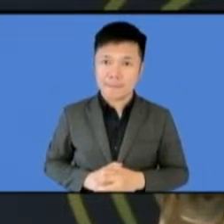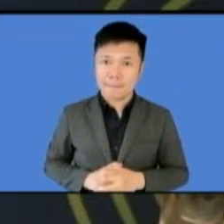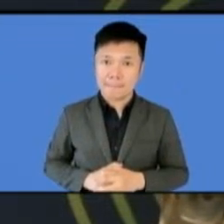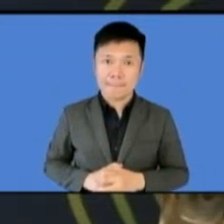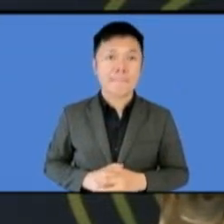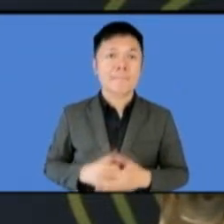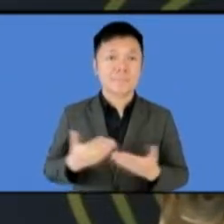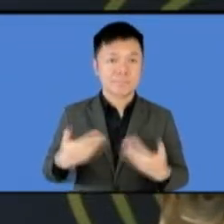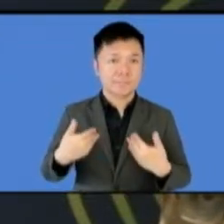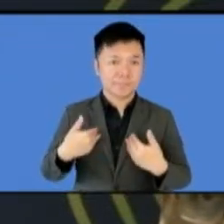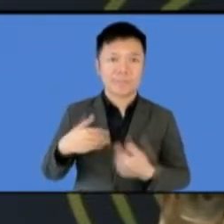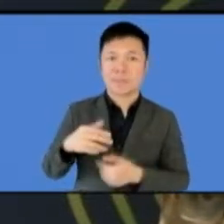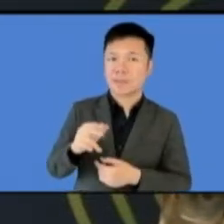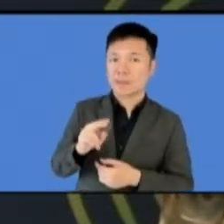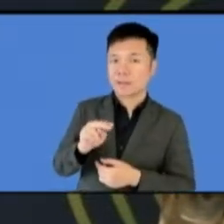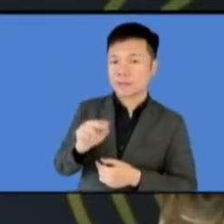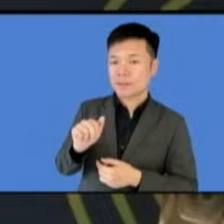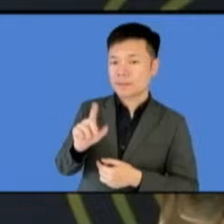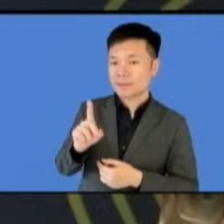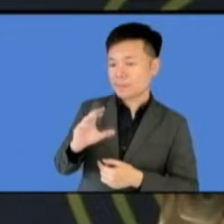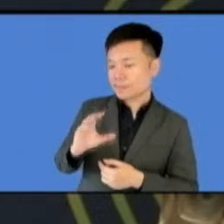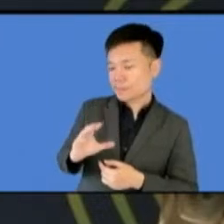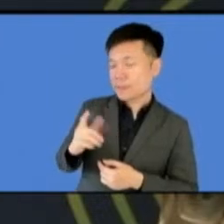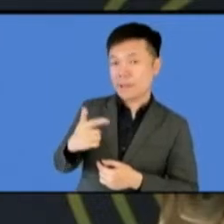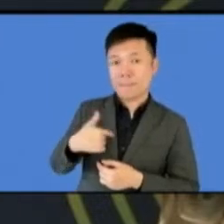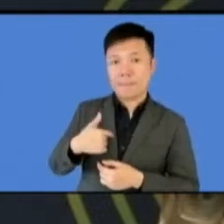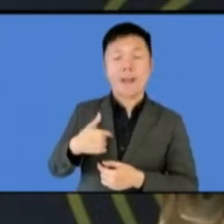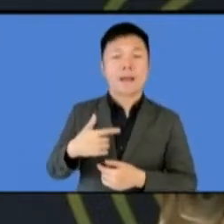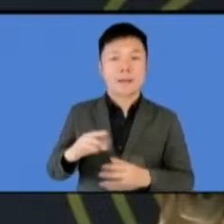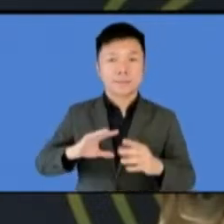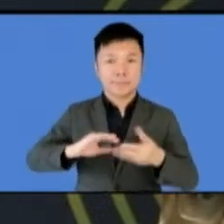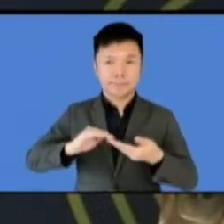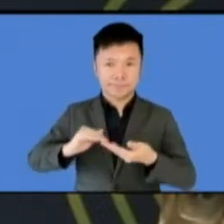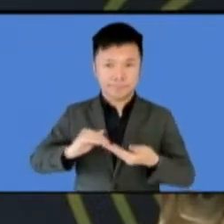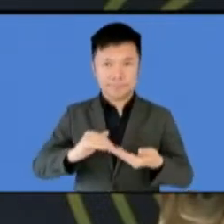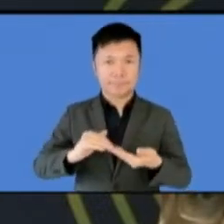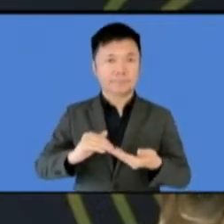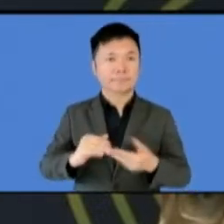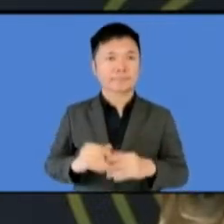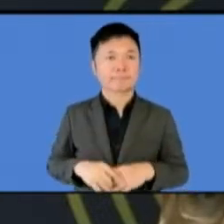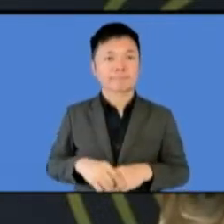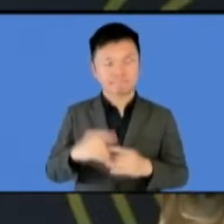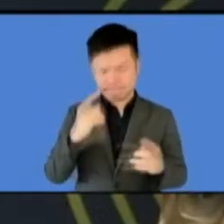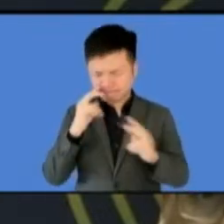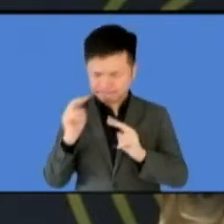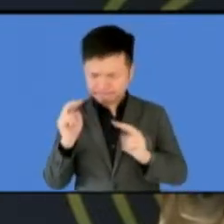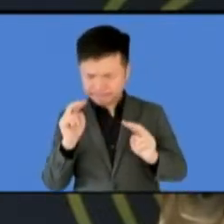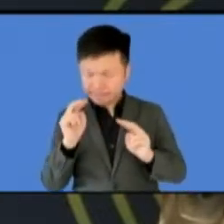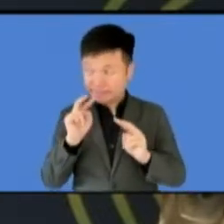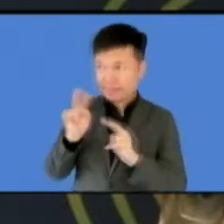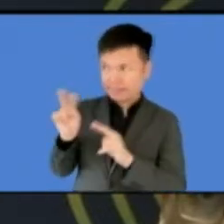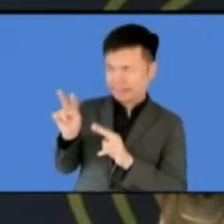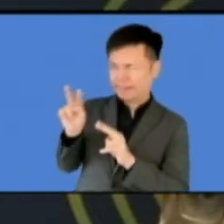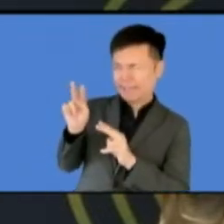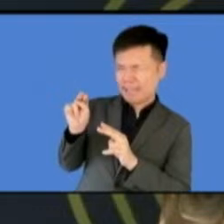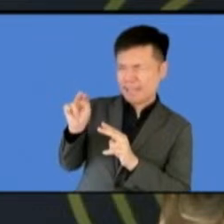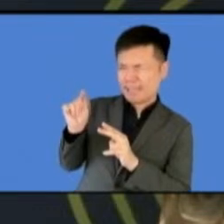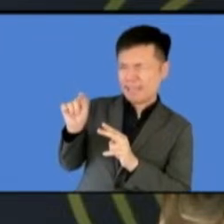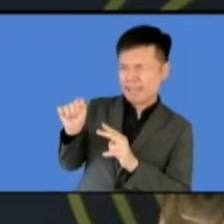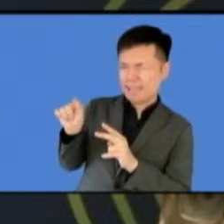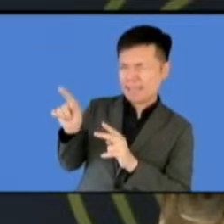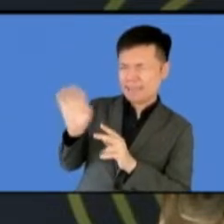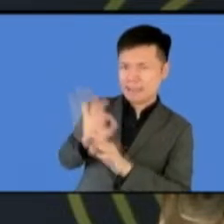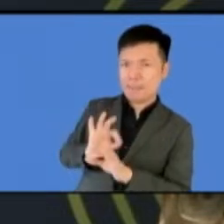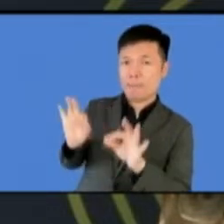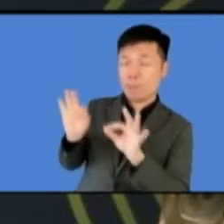NESDC, which is a planning agency where I'm from, see the importance of the NTA, and we compile that